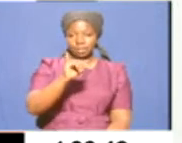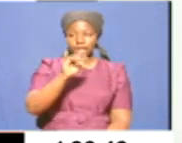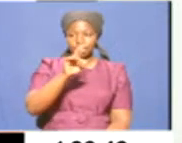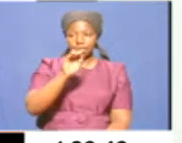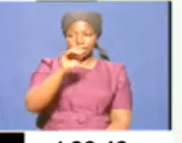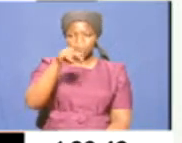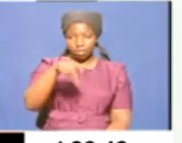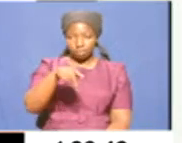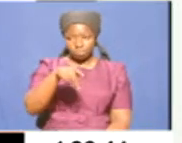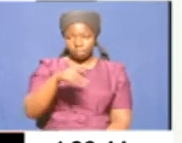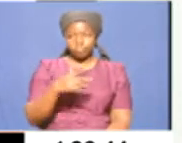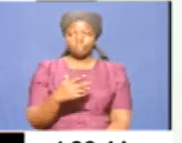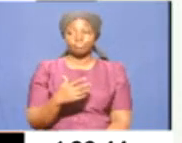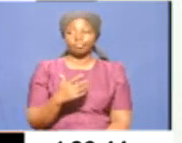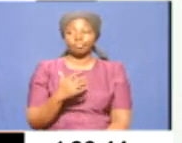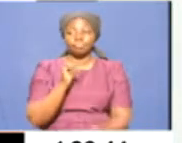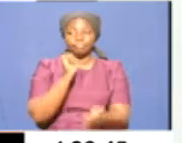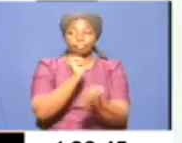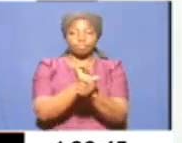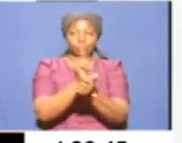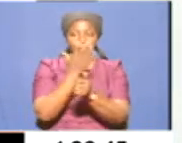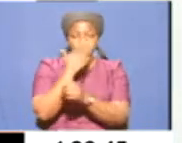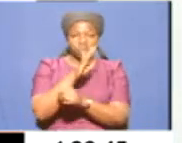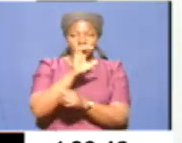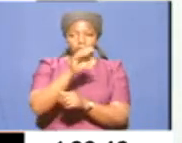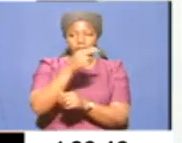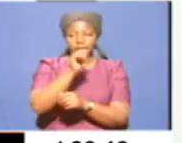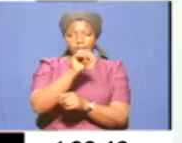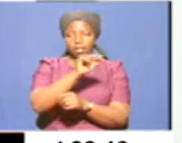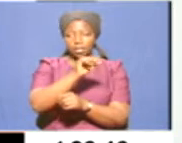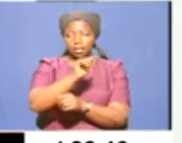aliweza kushikwa katika eneo la Chaani hapa Changamwe